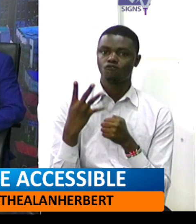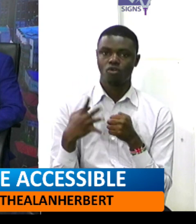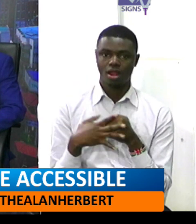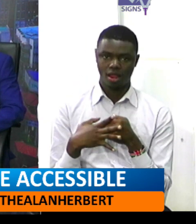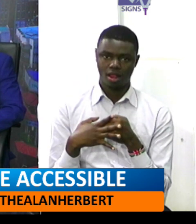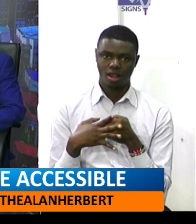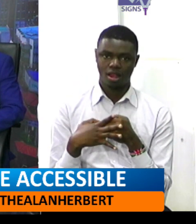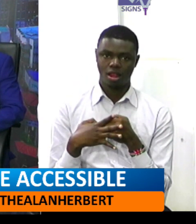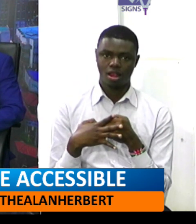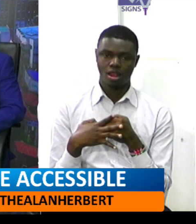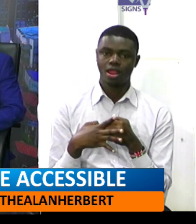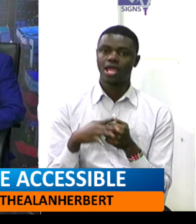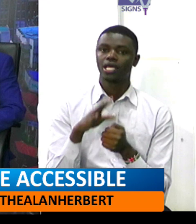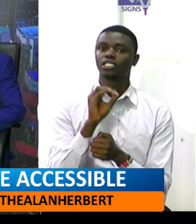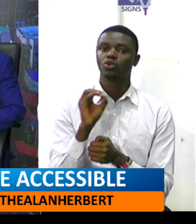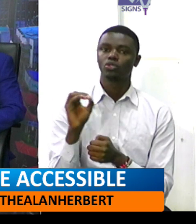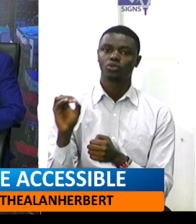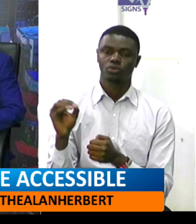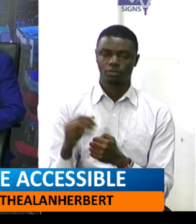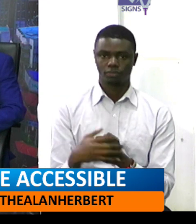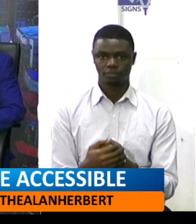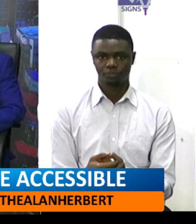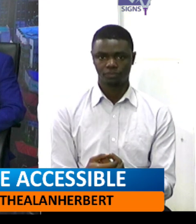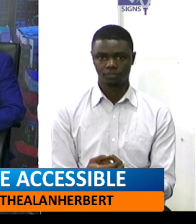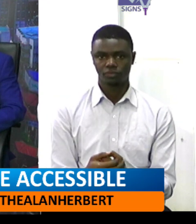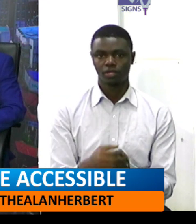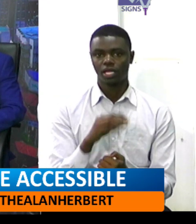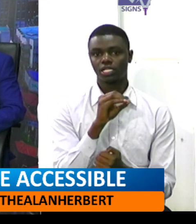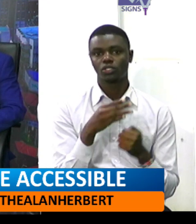949 000.